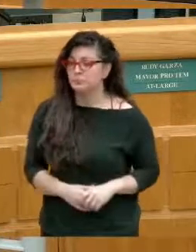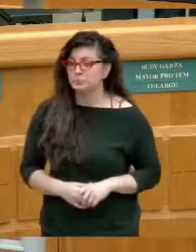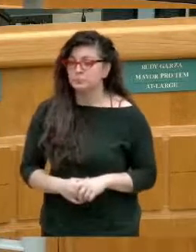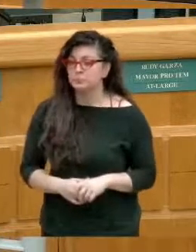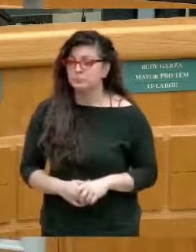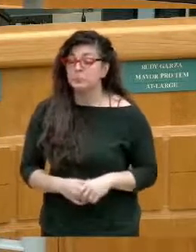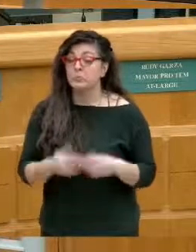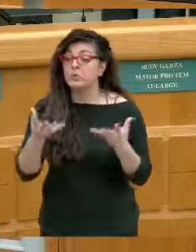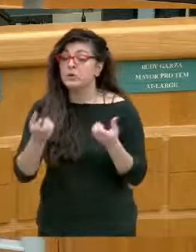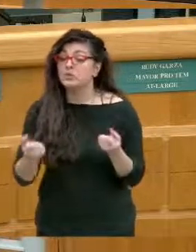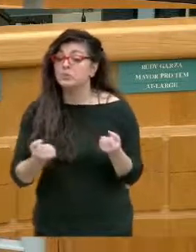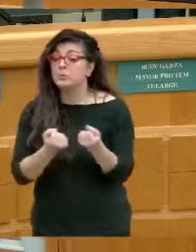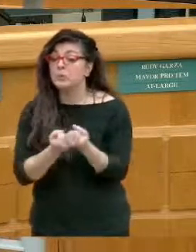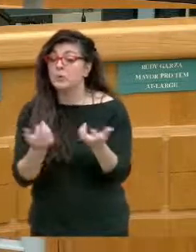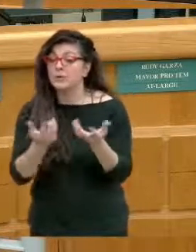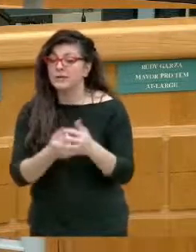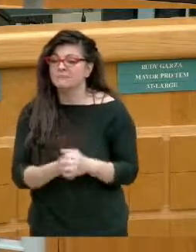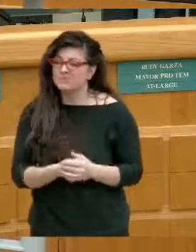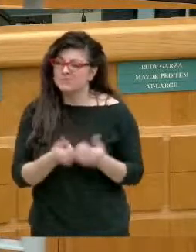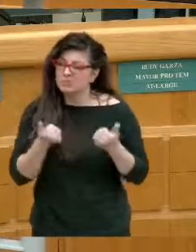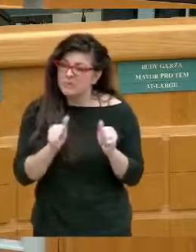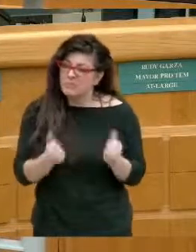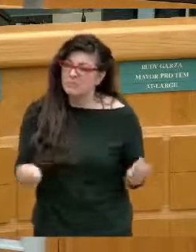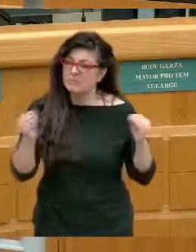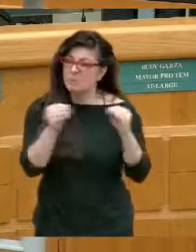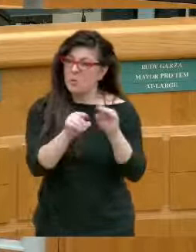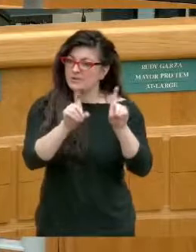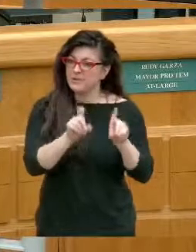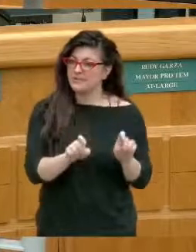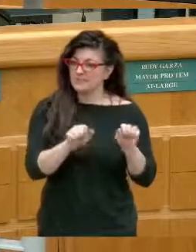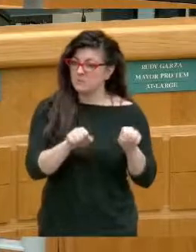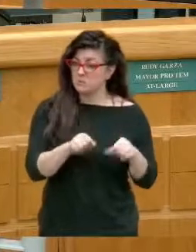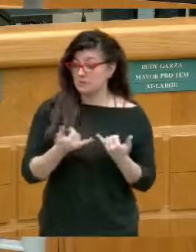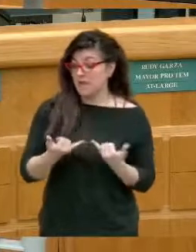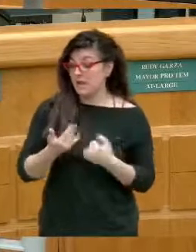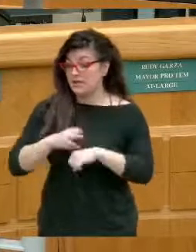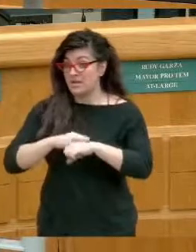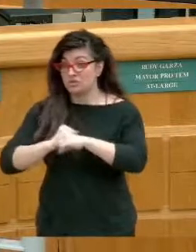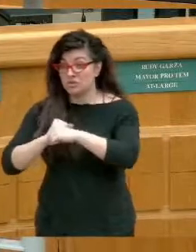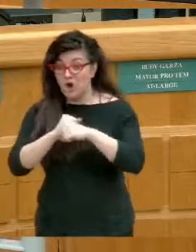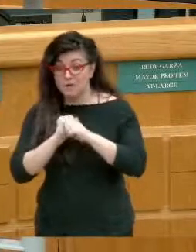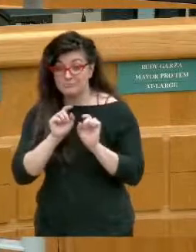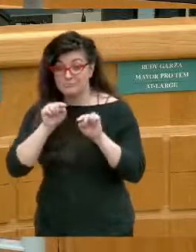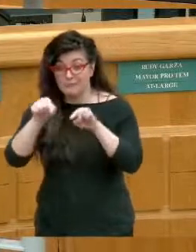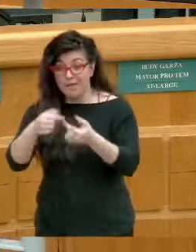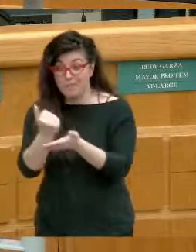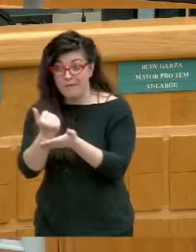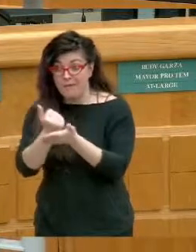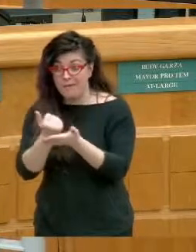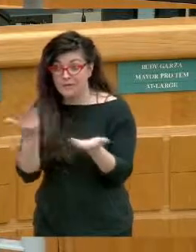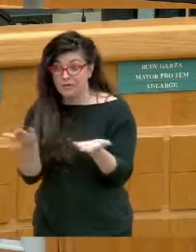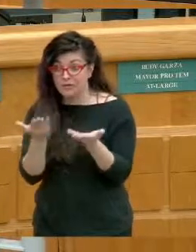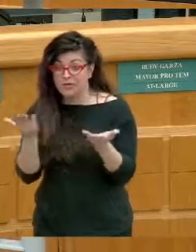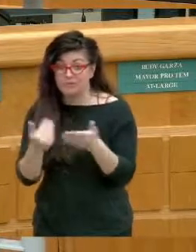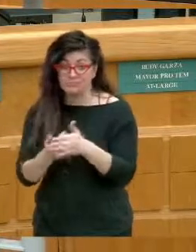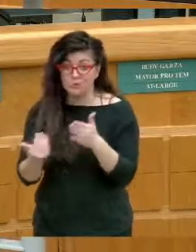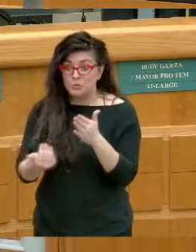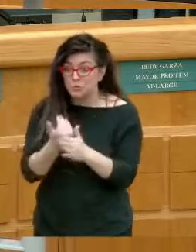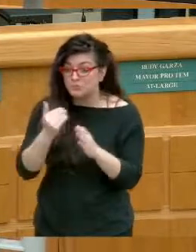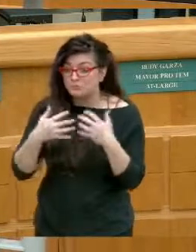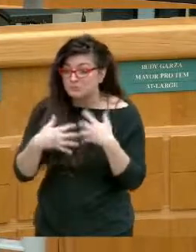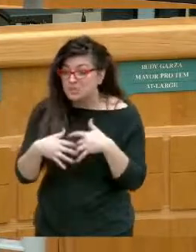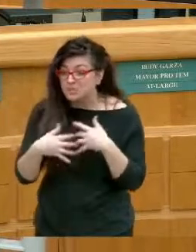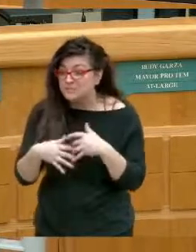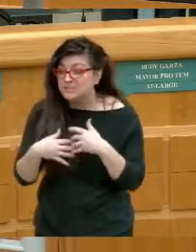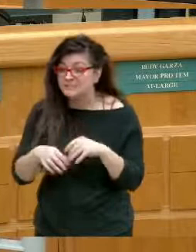want to support, more testing capacity. The National Guard has kicked in and helped out here. We're getting new machines